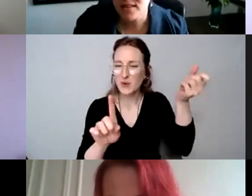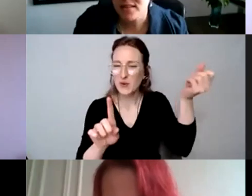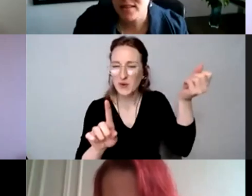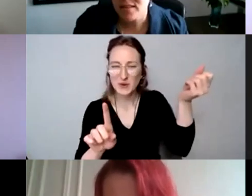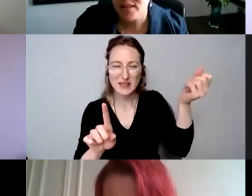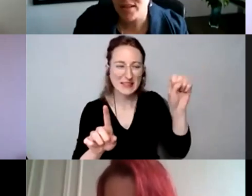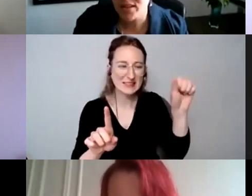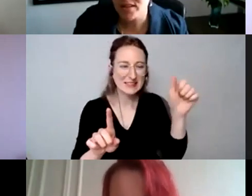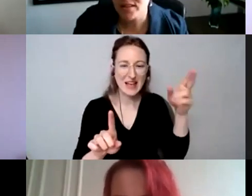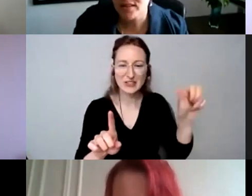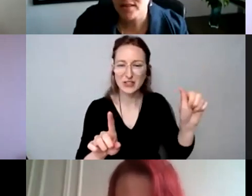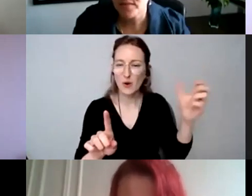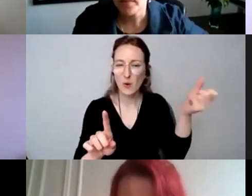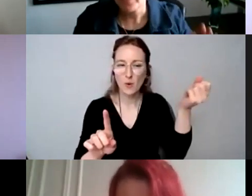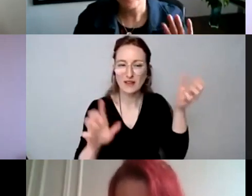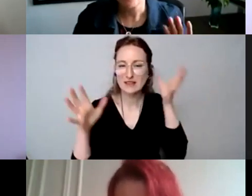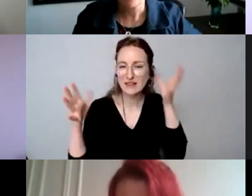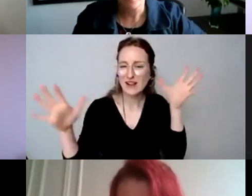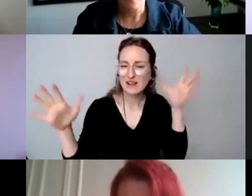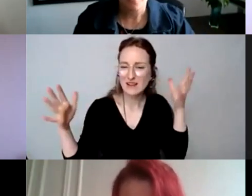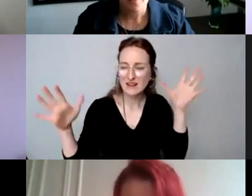Sasha. Sasha.